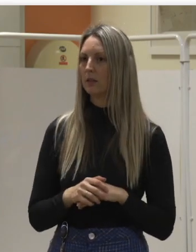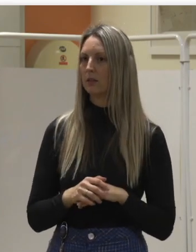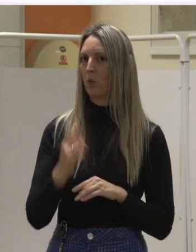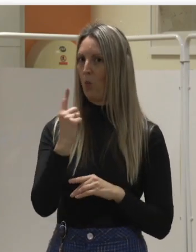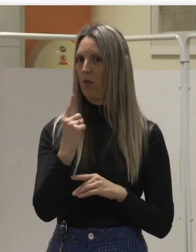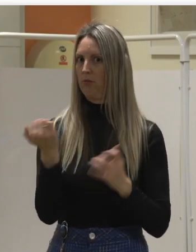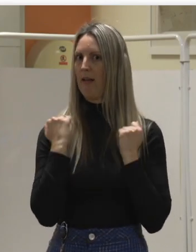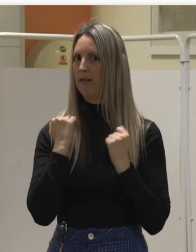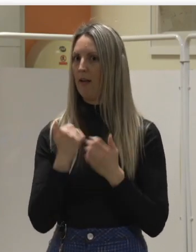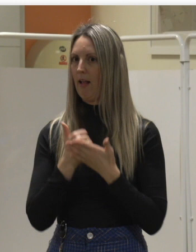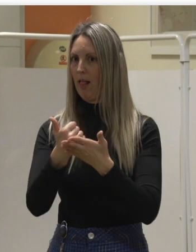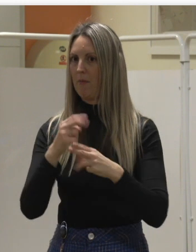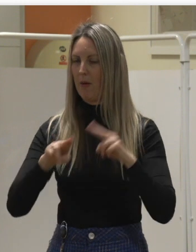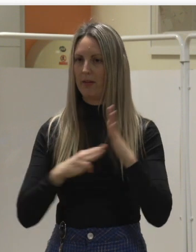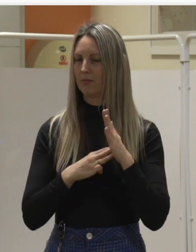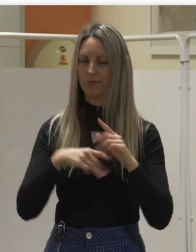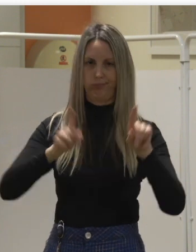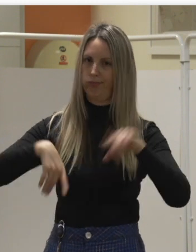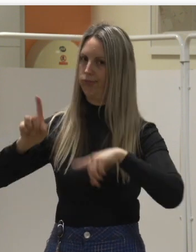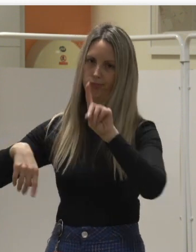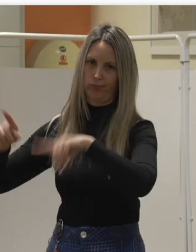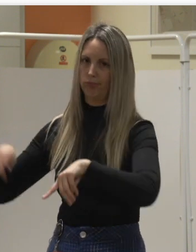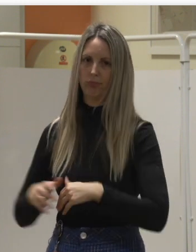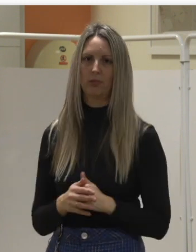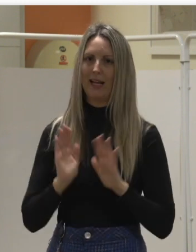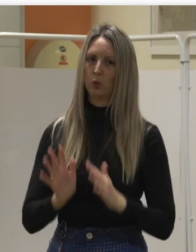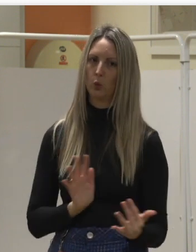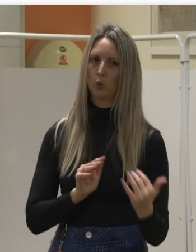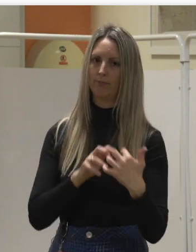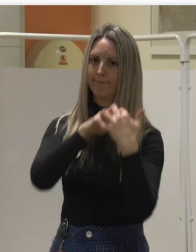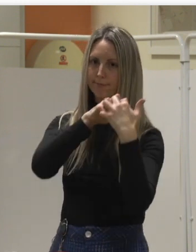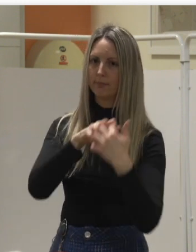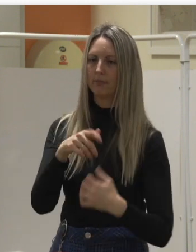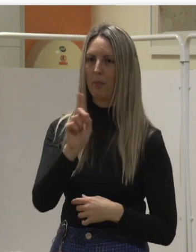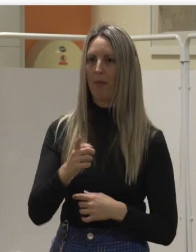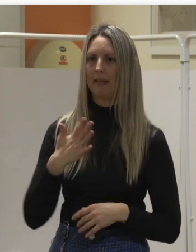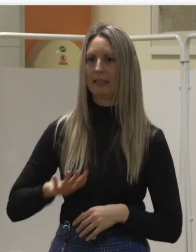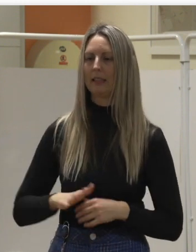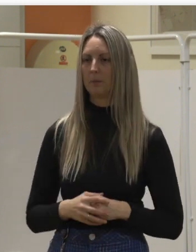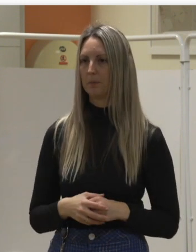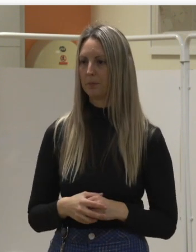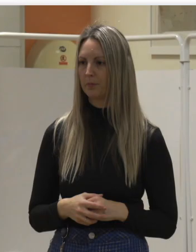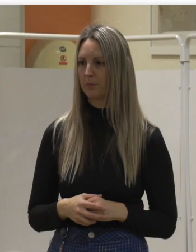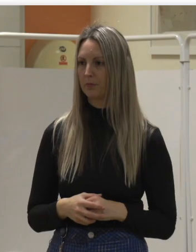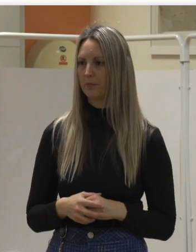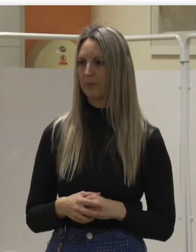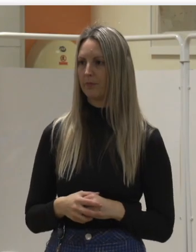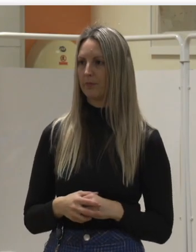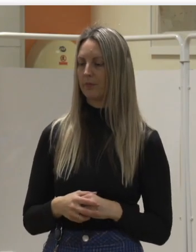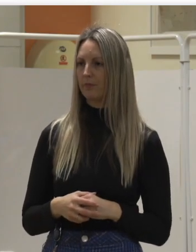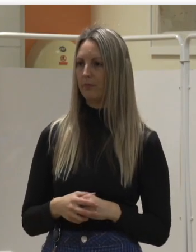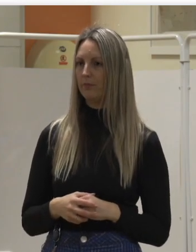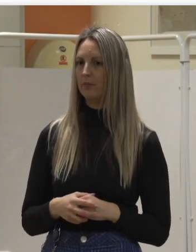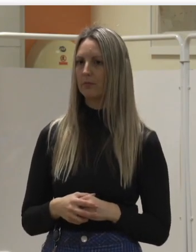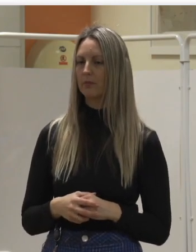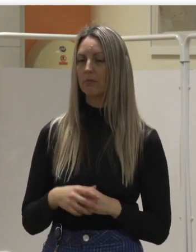exercise which may be helpful. One of the common things people tell me is that, oh, I went for the exercise, but it was causing